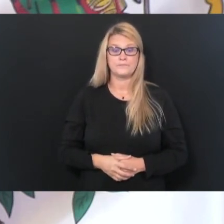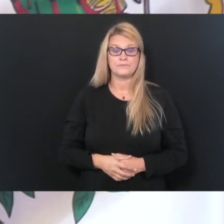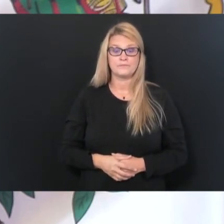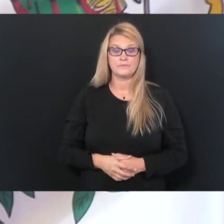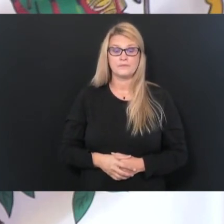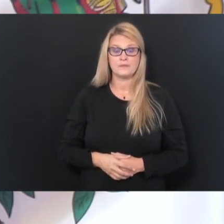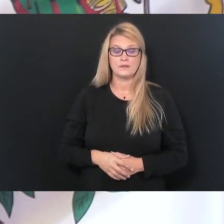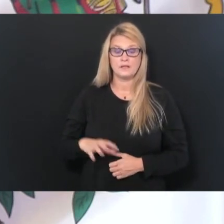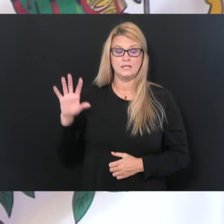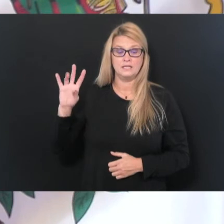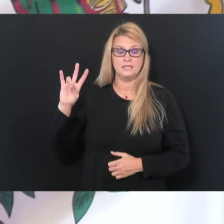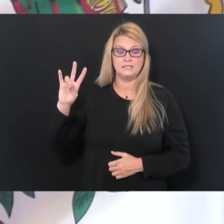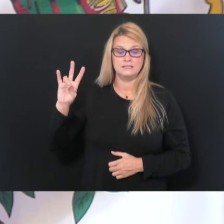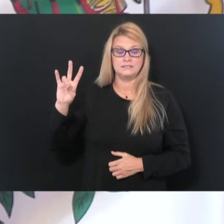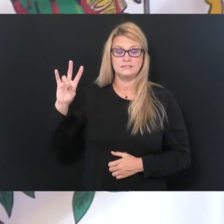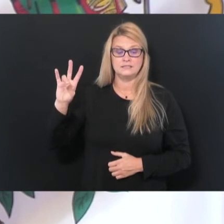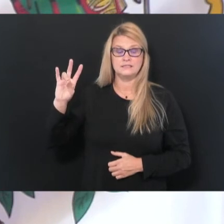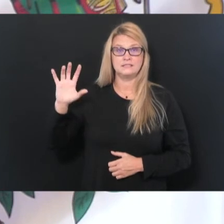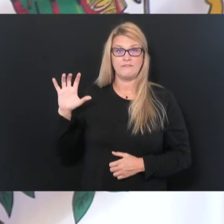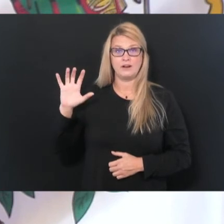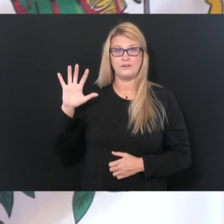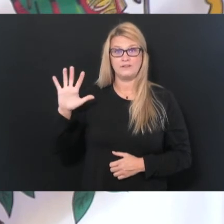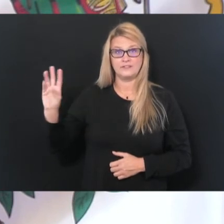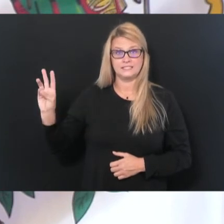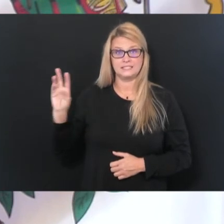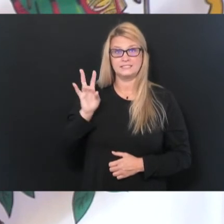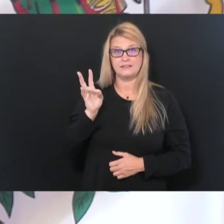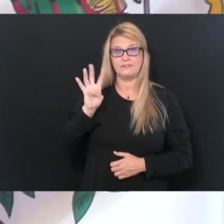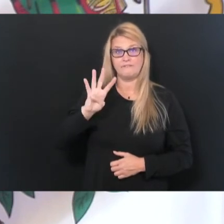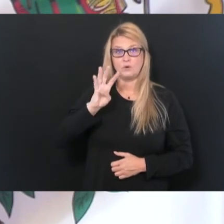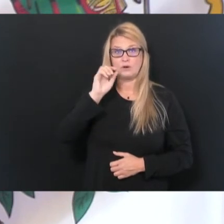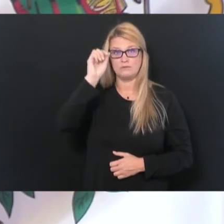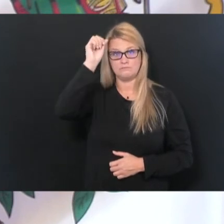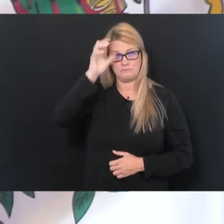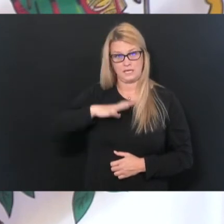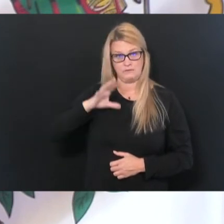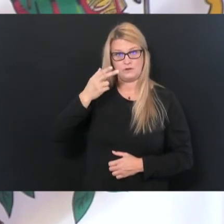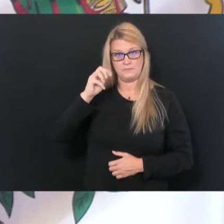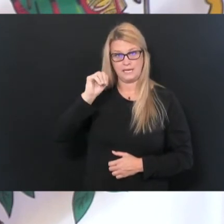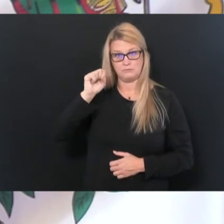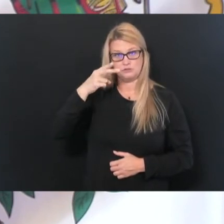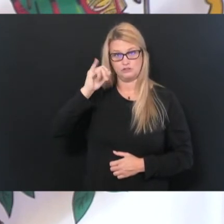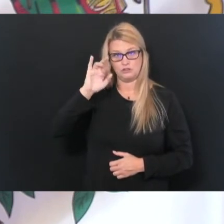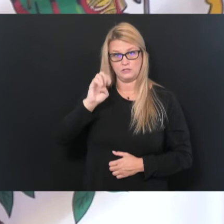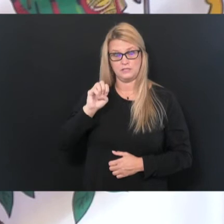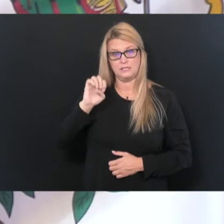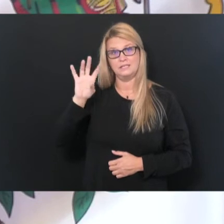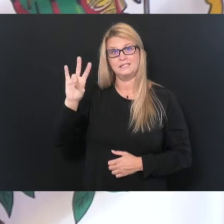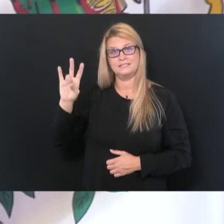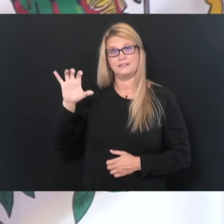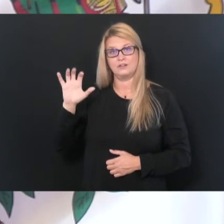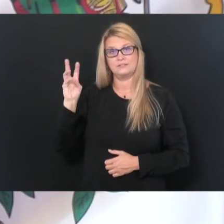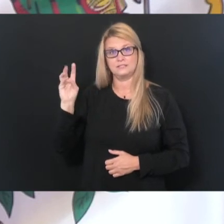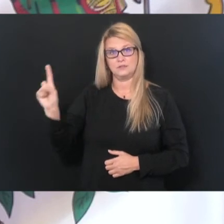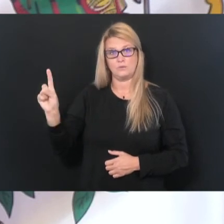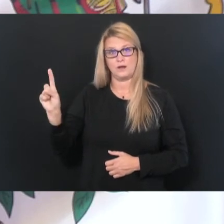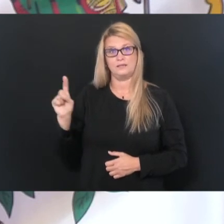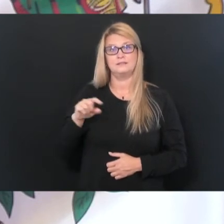Our 760th death, a 74-year-old male from Hampshire County. Our 761st death,